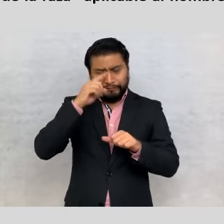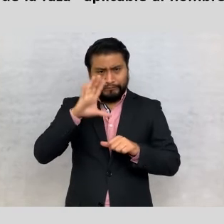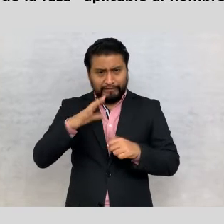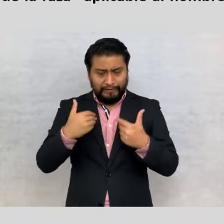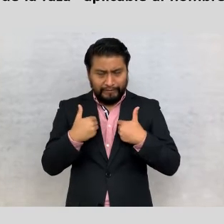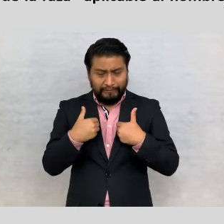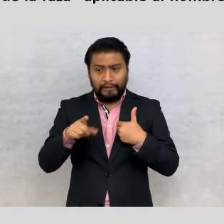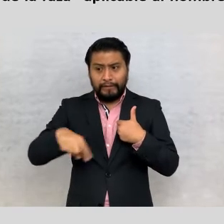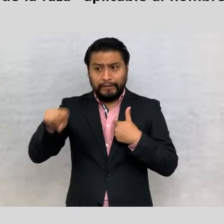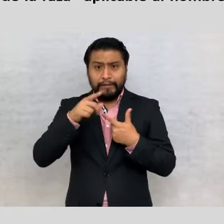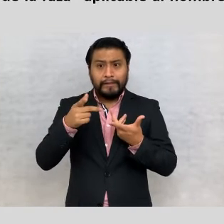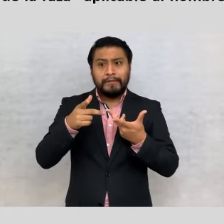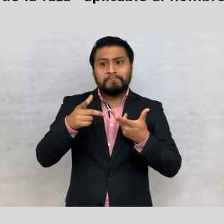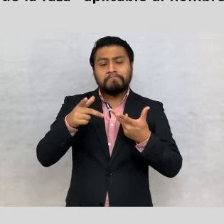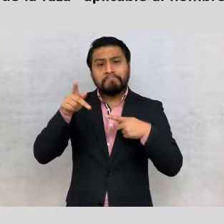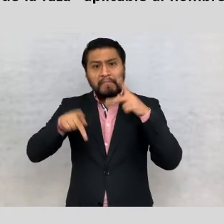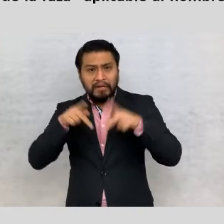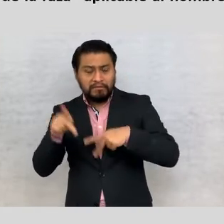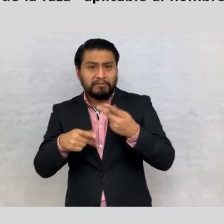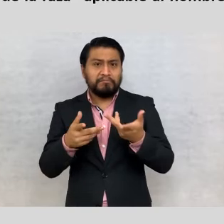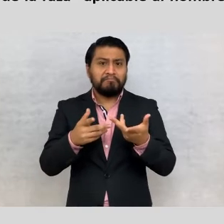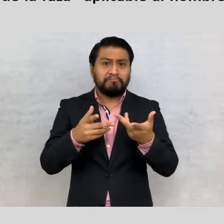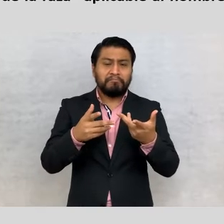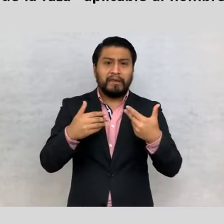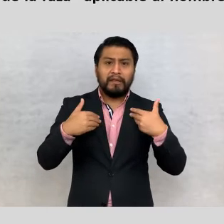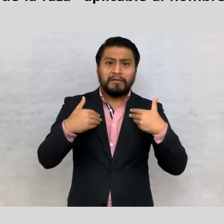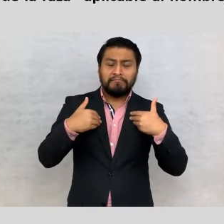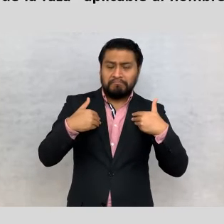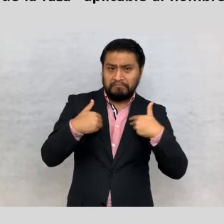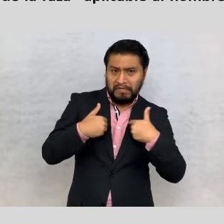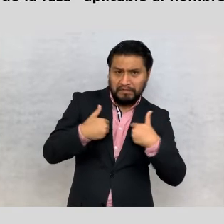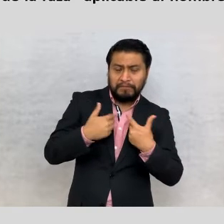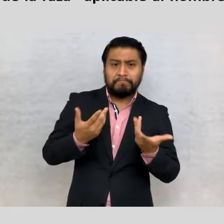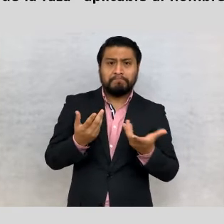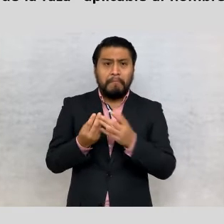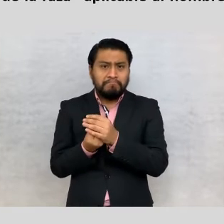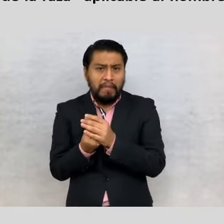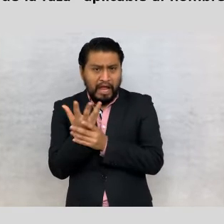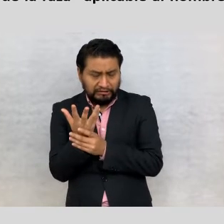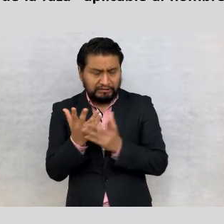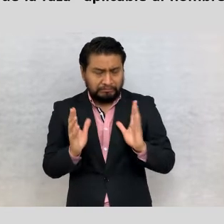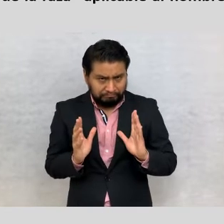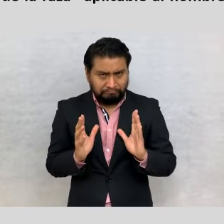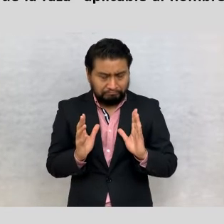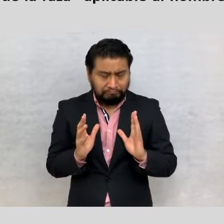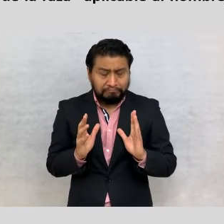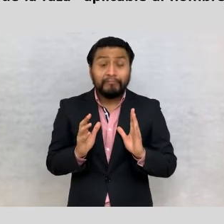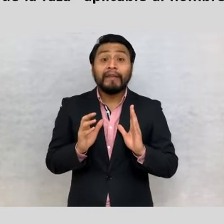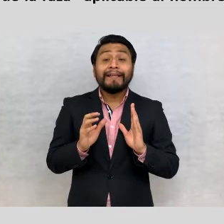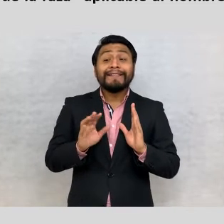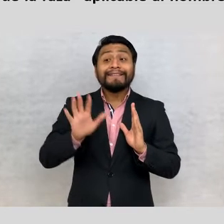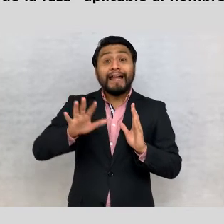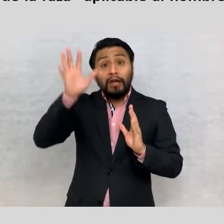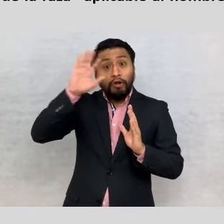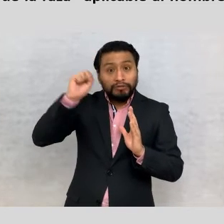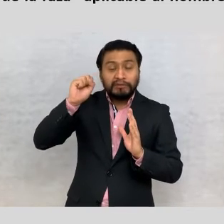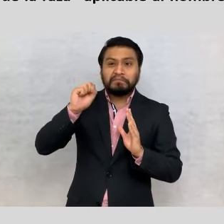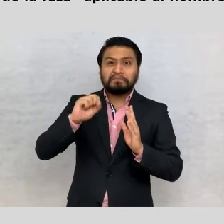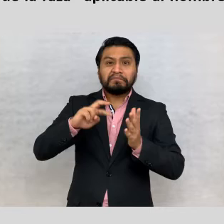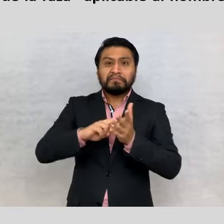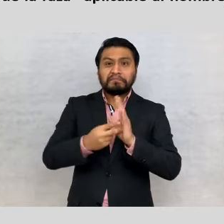applicable to men, beasts, and plants. This is Galton's concept that necessarily implies